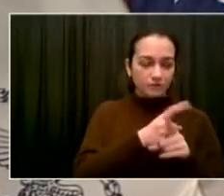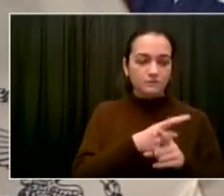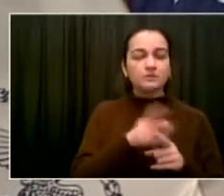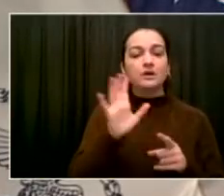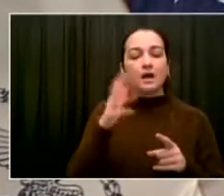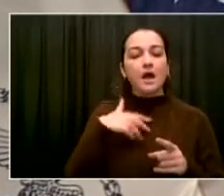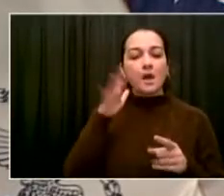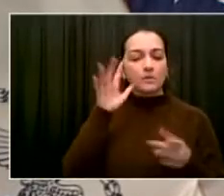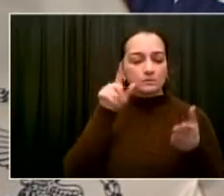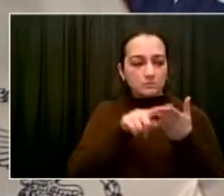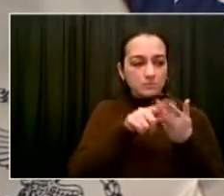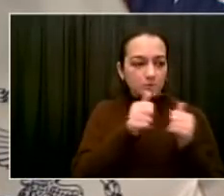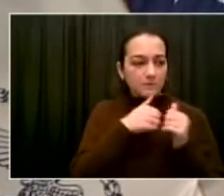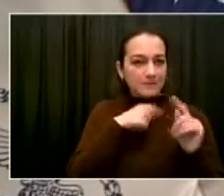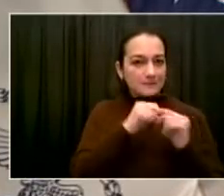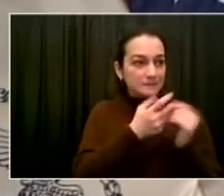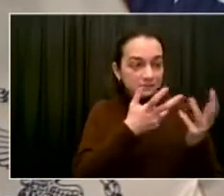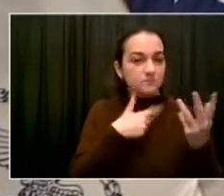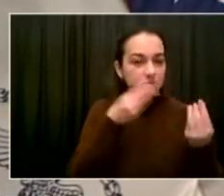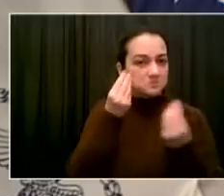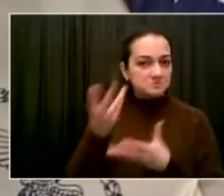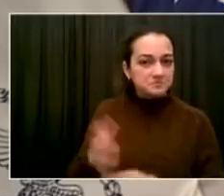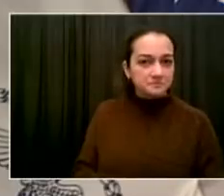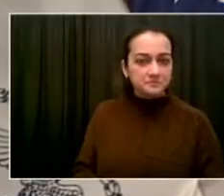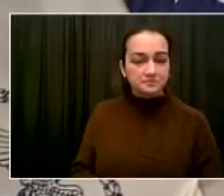today. The next is Gloria from New York One.